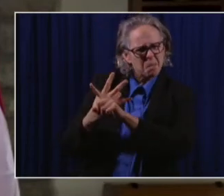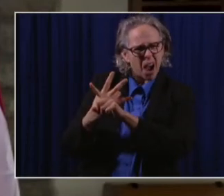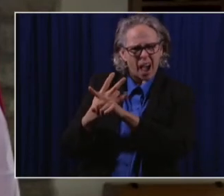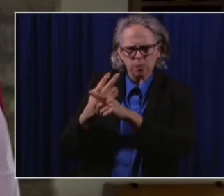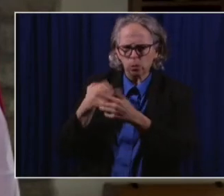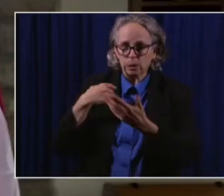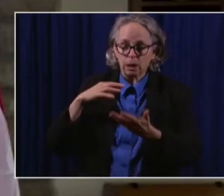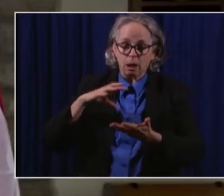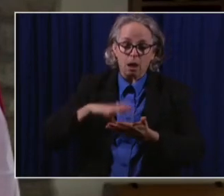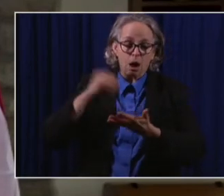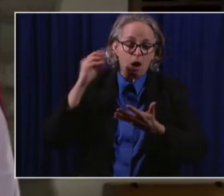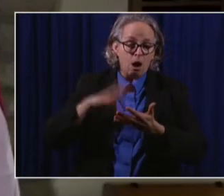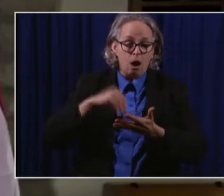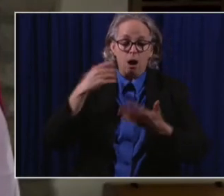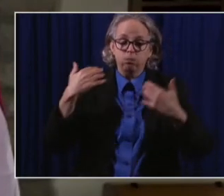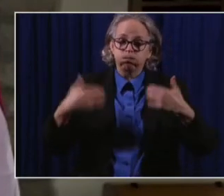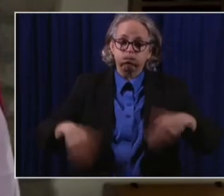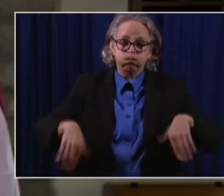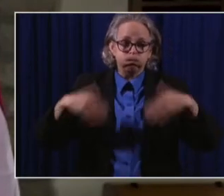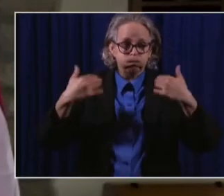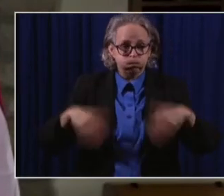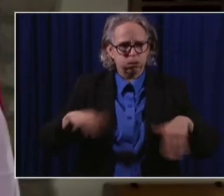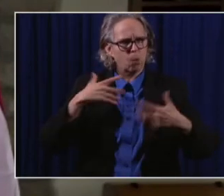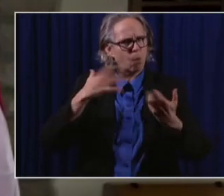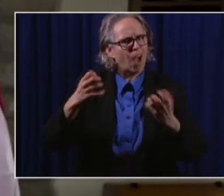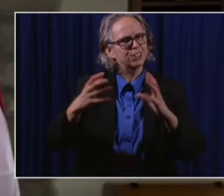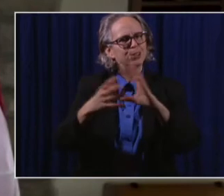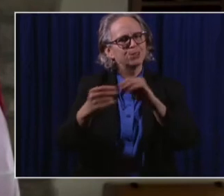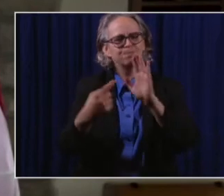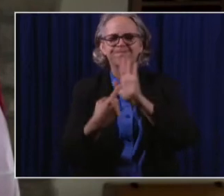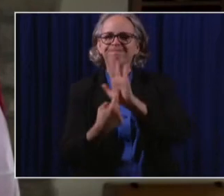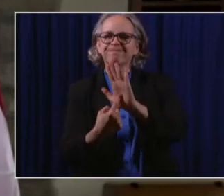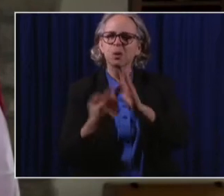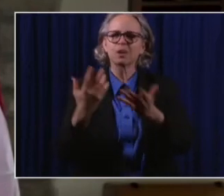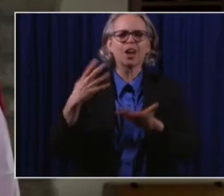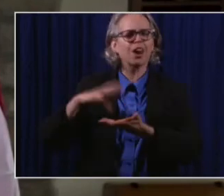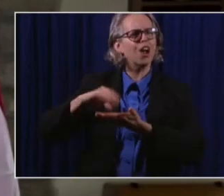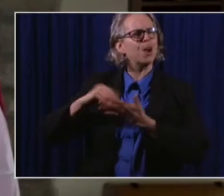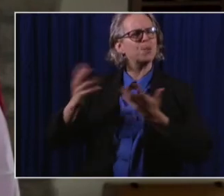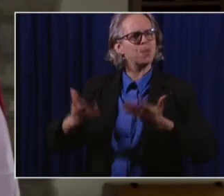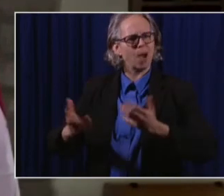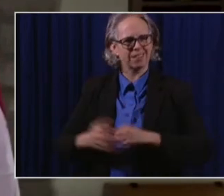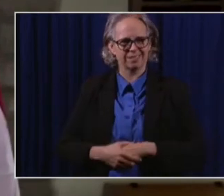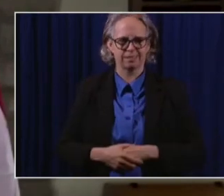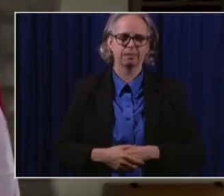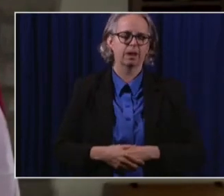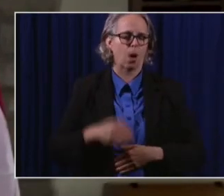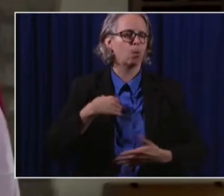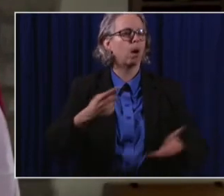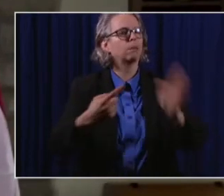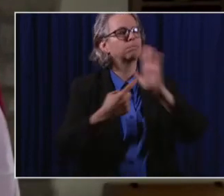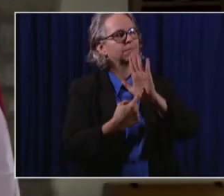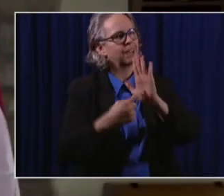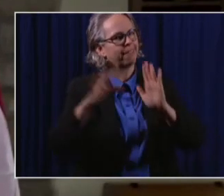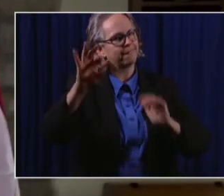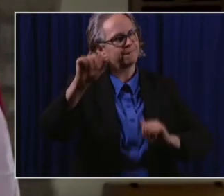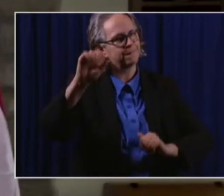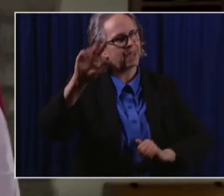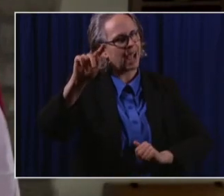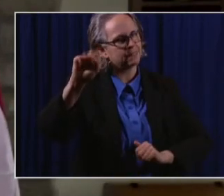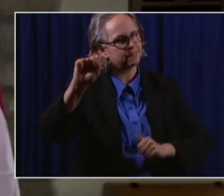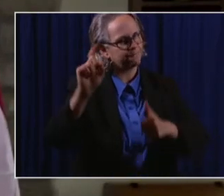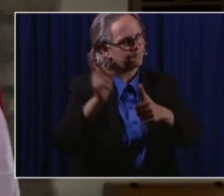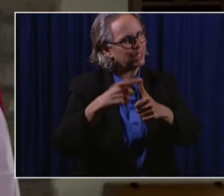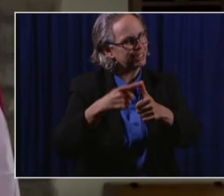So today, October 15th, these are the essential facts. Yesterday, we reported